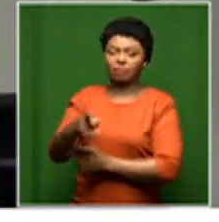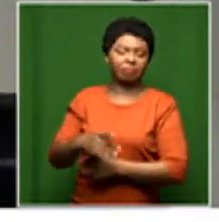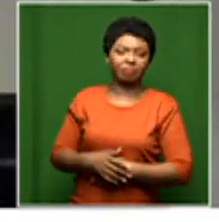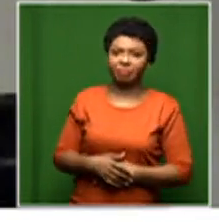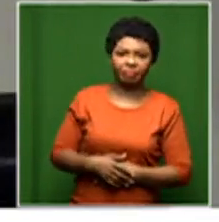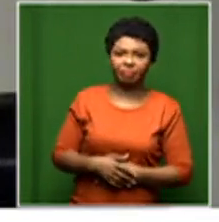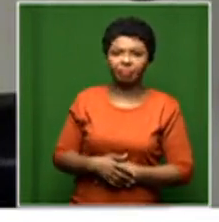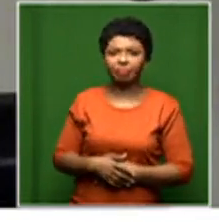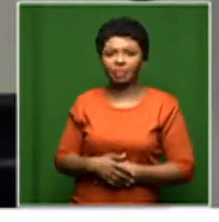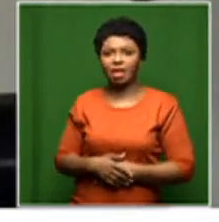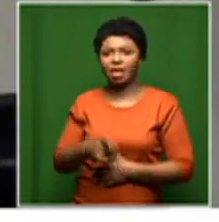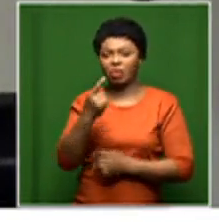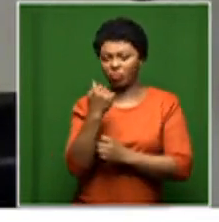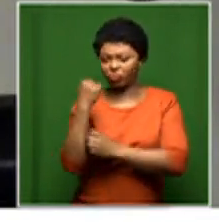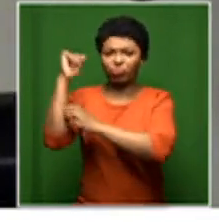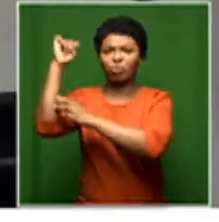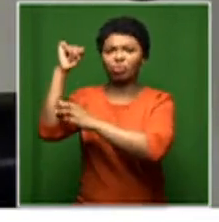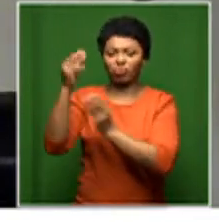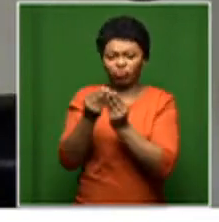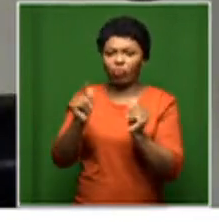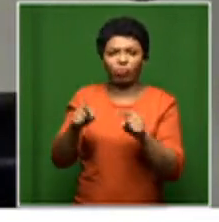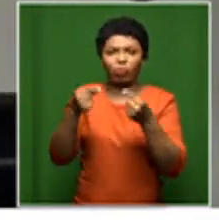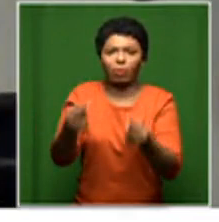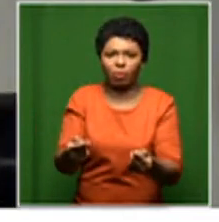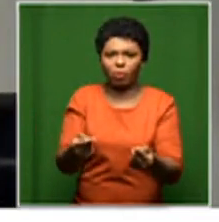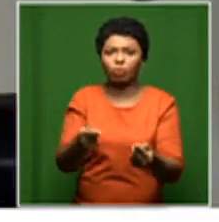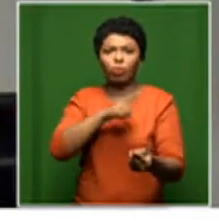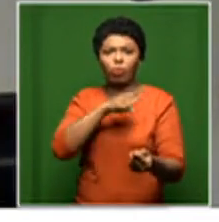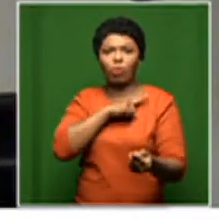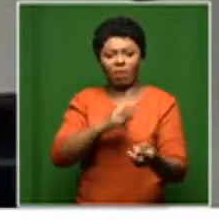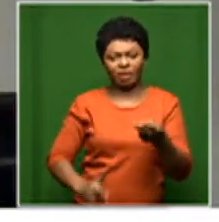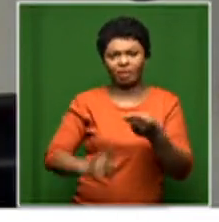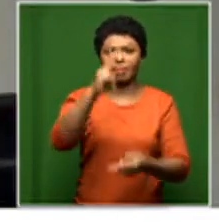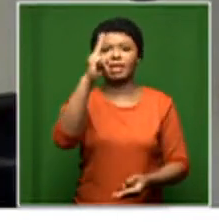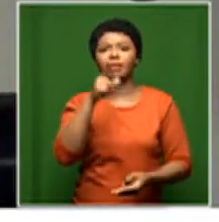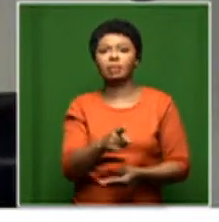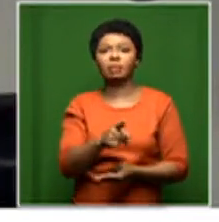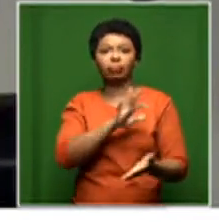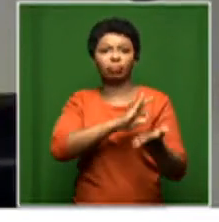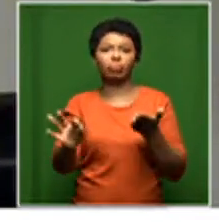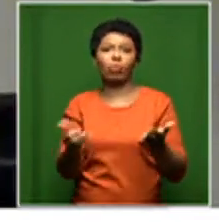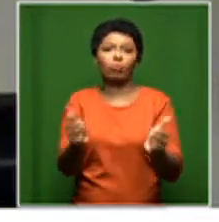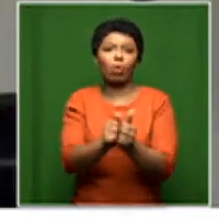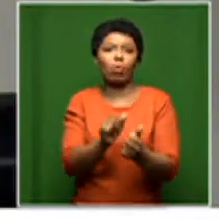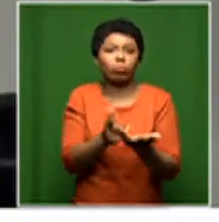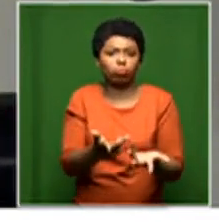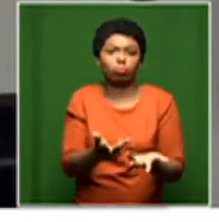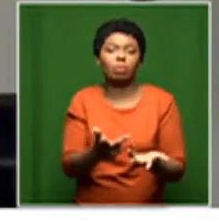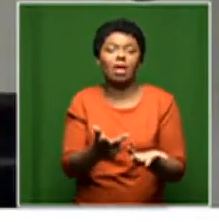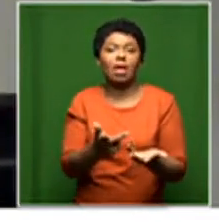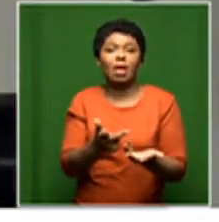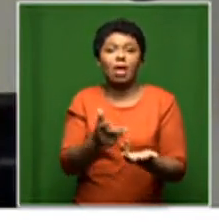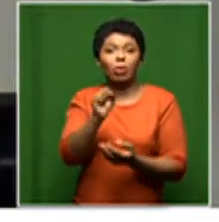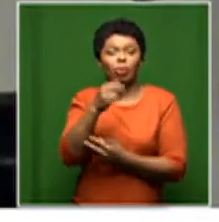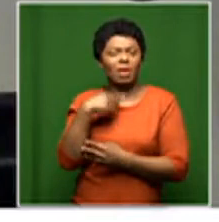said, the dispute cannot be resolved, and we hereby terminating this coalition agreement. And we were gobsmacked.